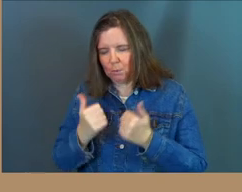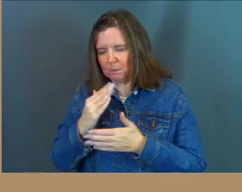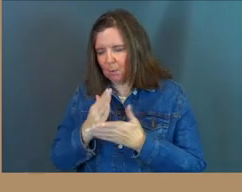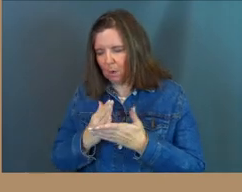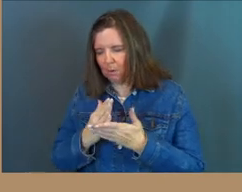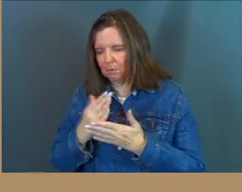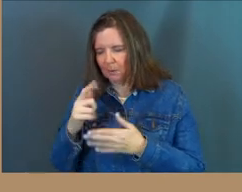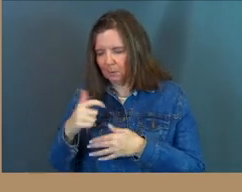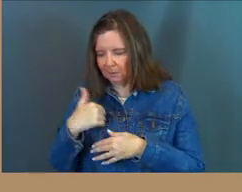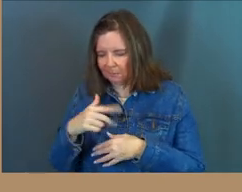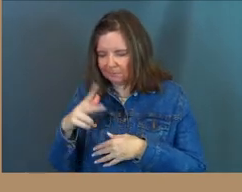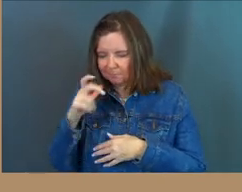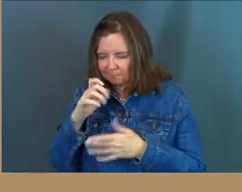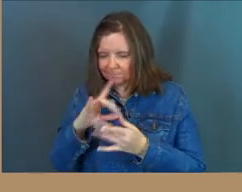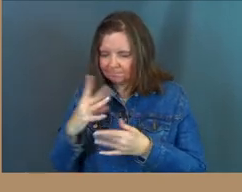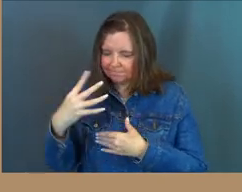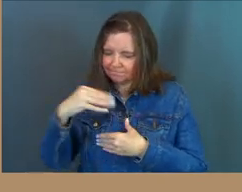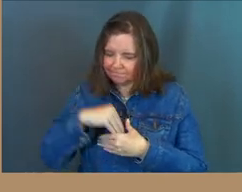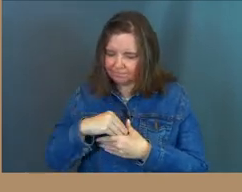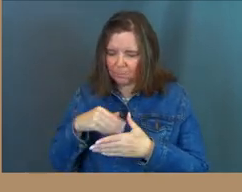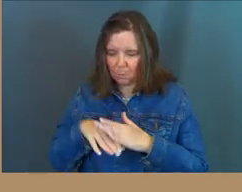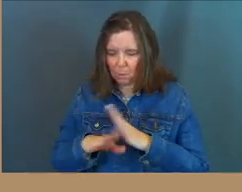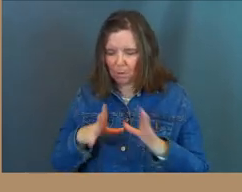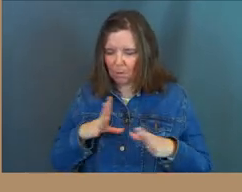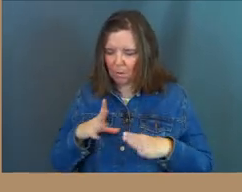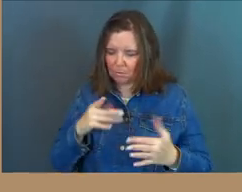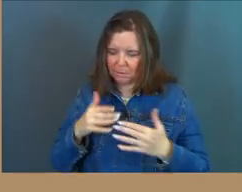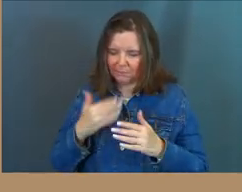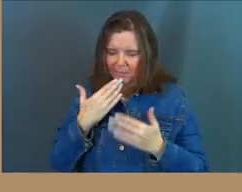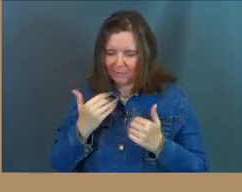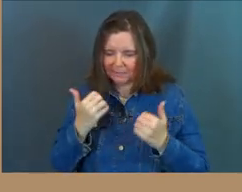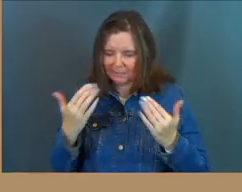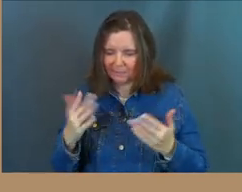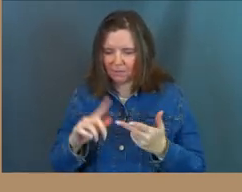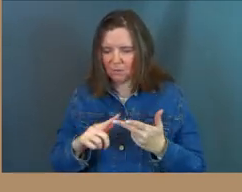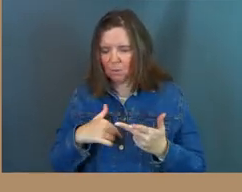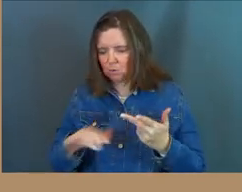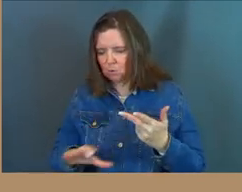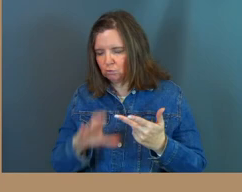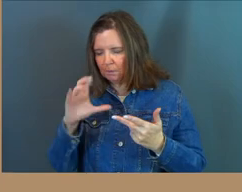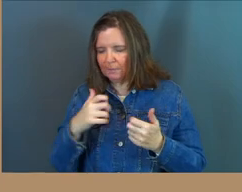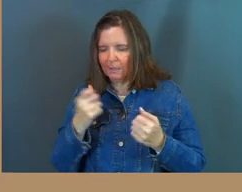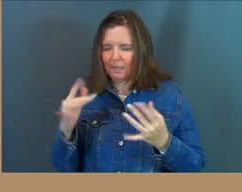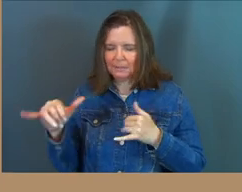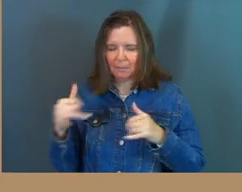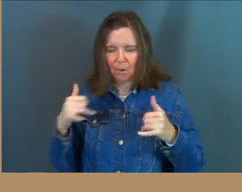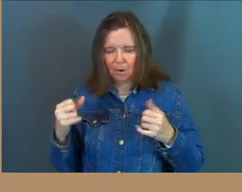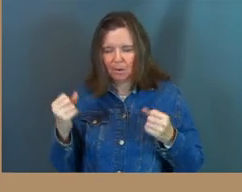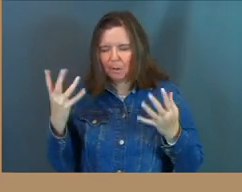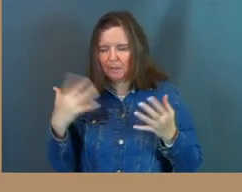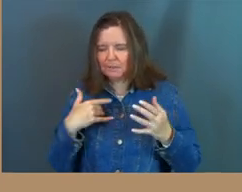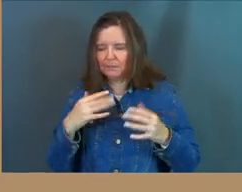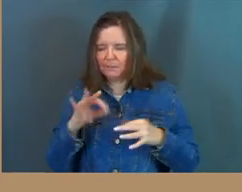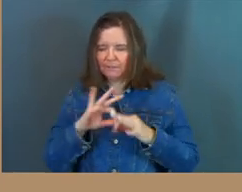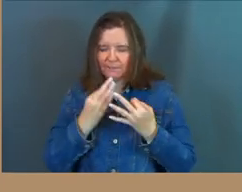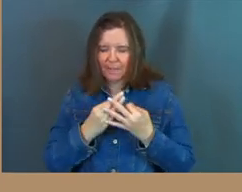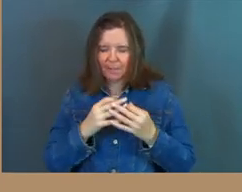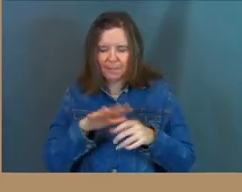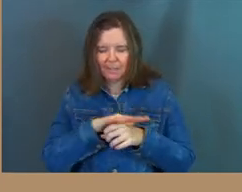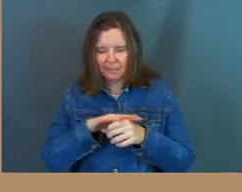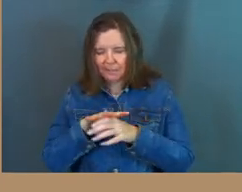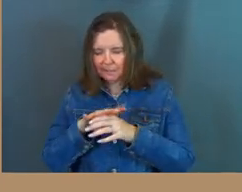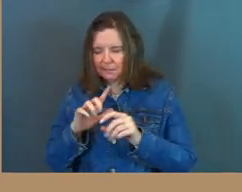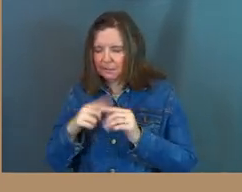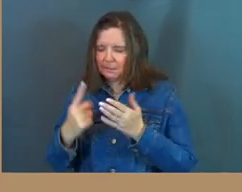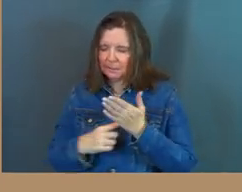part. And God, we're going into the holidays. We're going into Thanksgiving. We're going into Christmas. Lots of parties, lots of extended family, lots